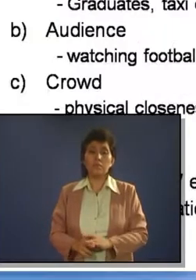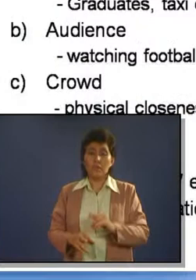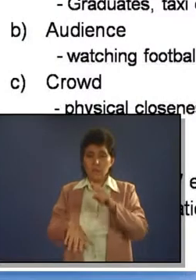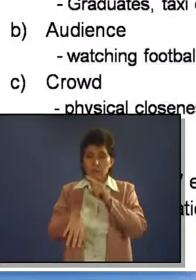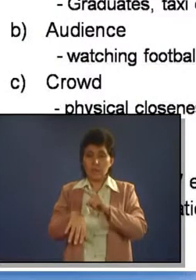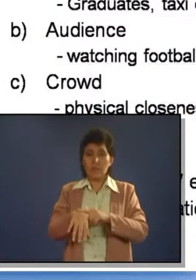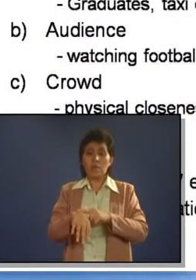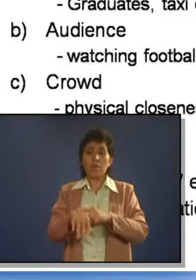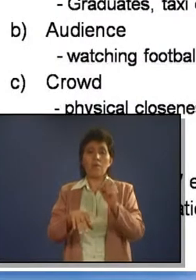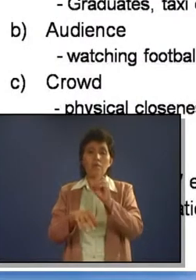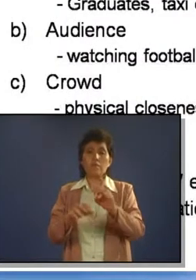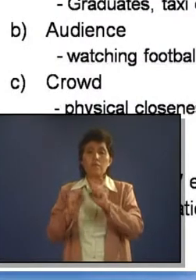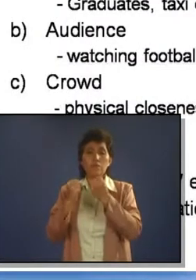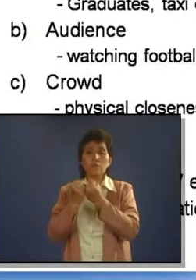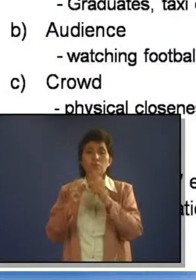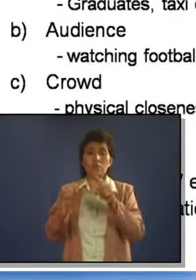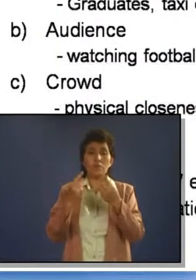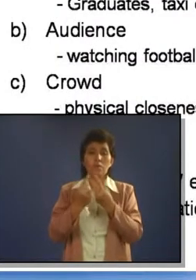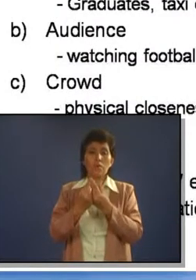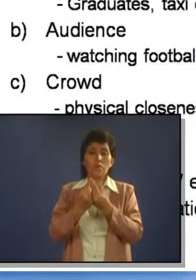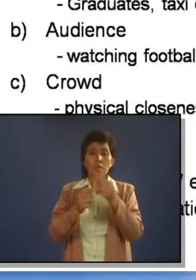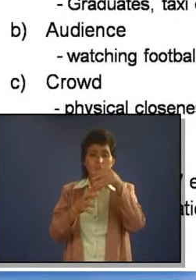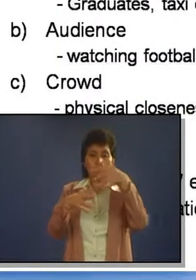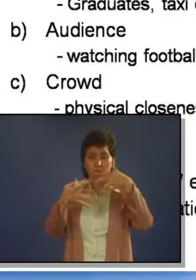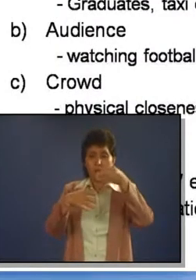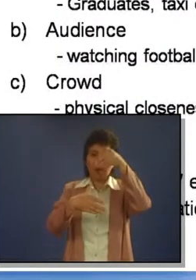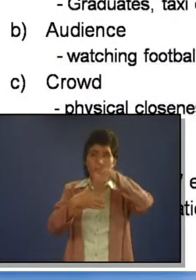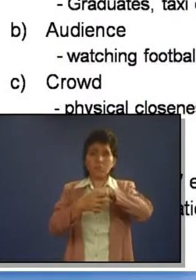Next one, the type of social groupings that you have can include